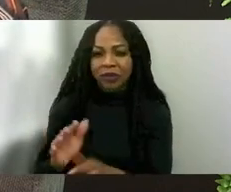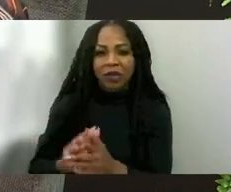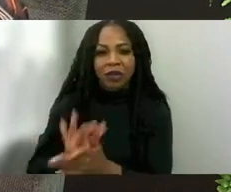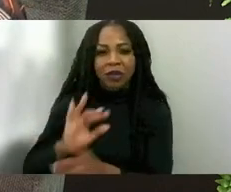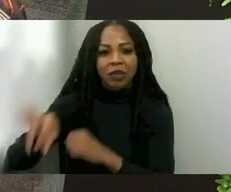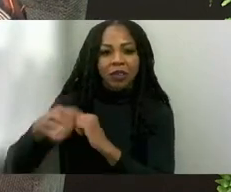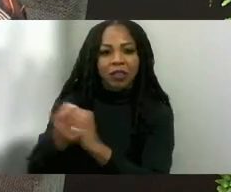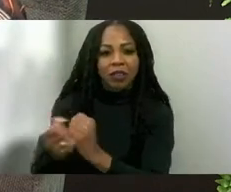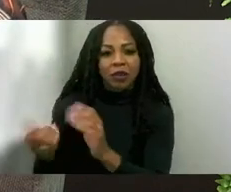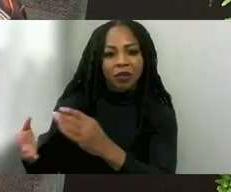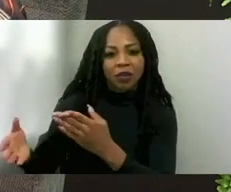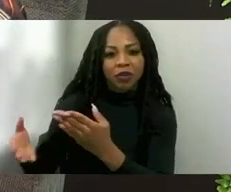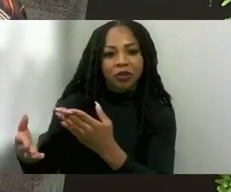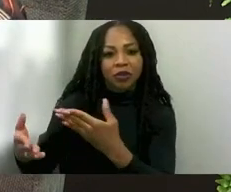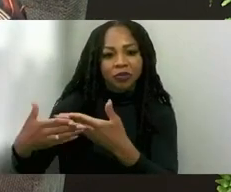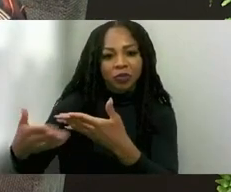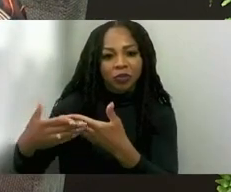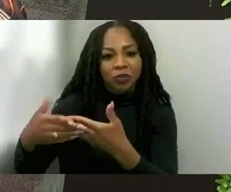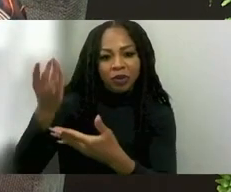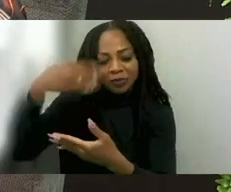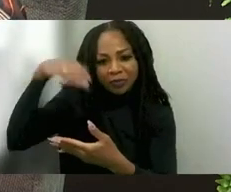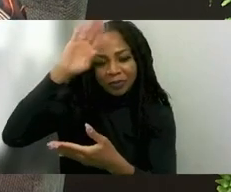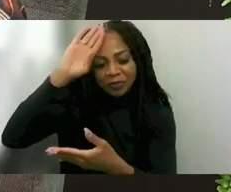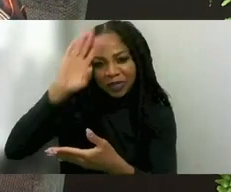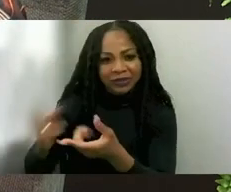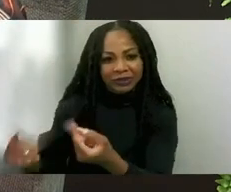the anthropologist is coming."